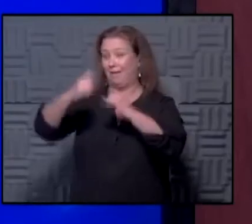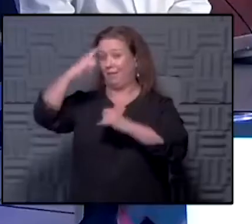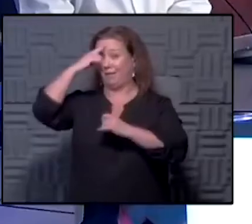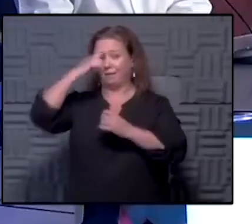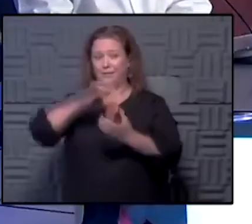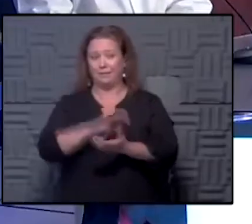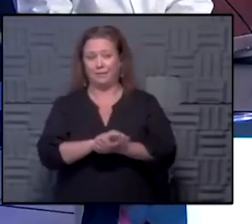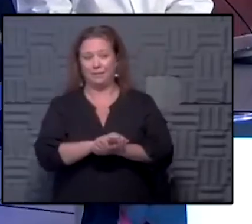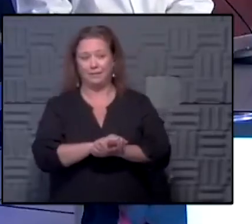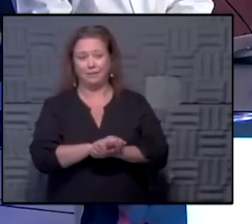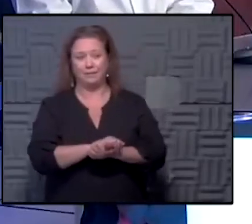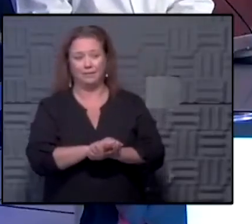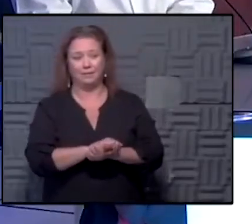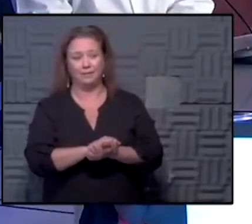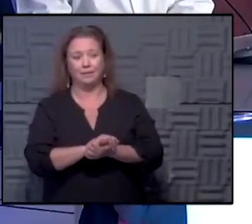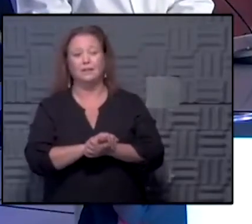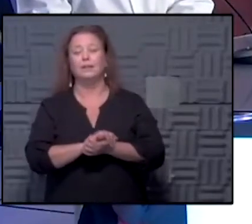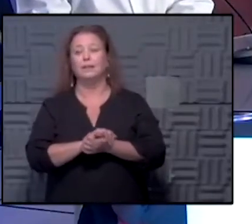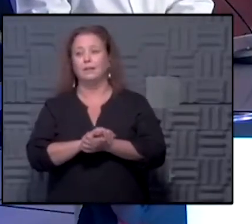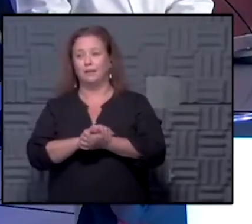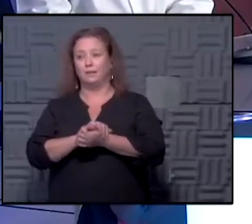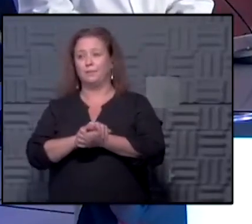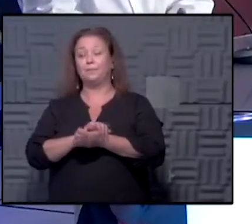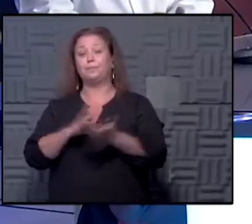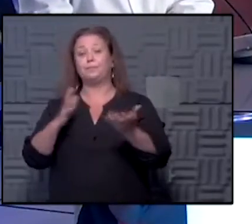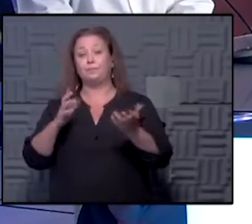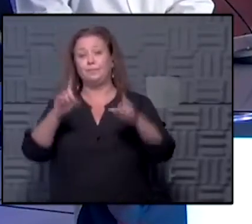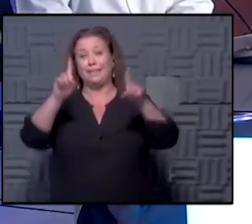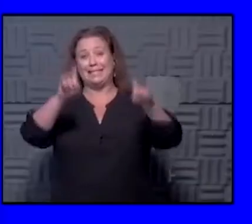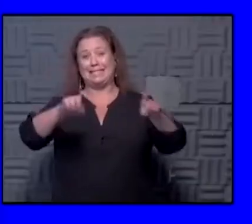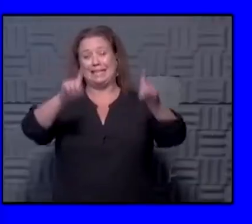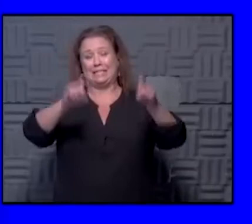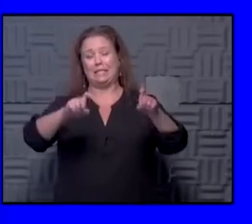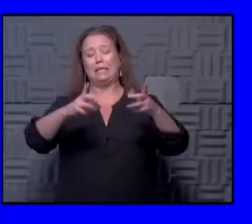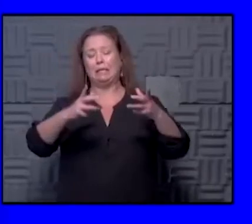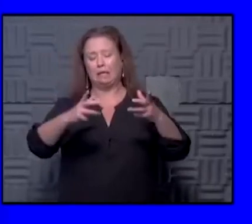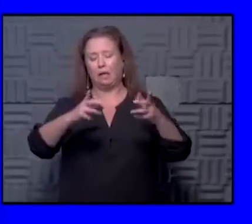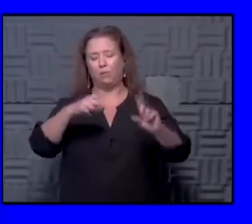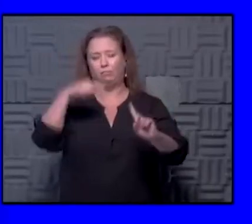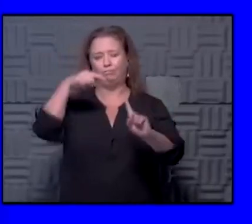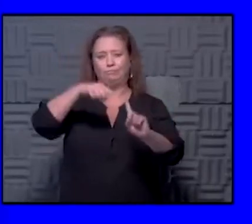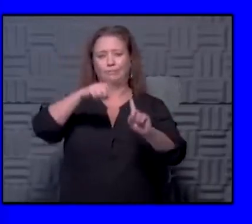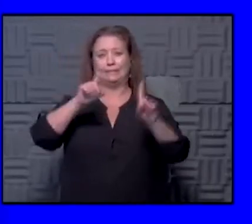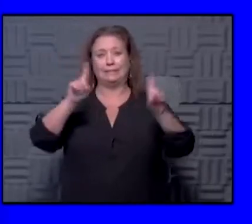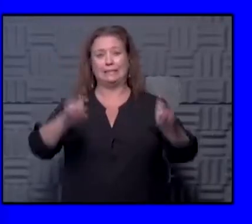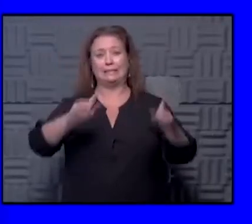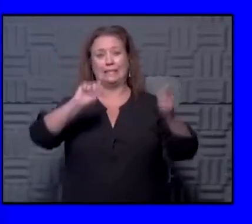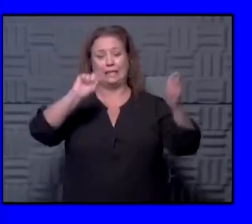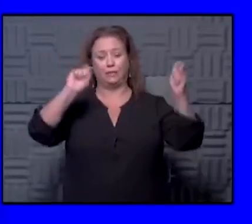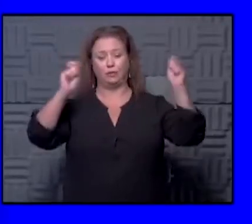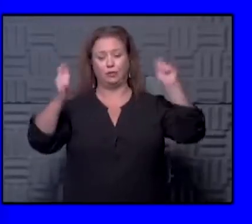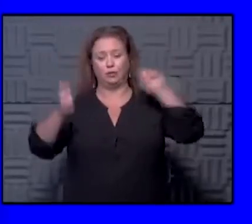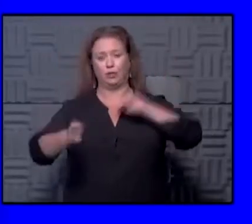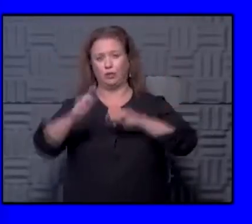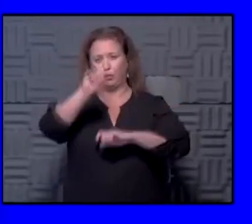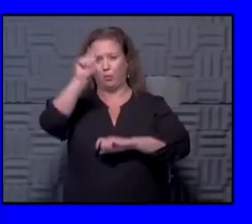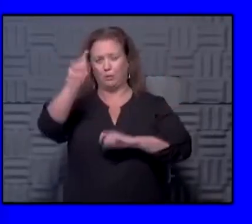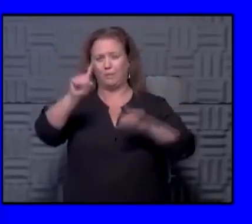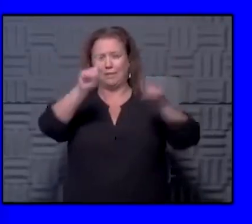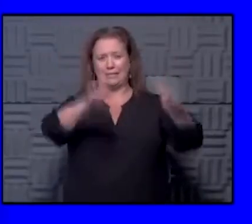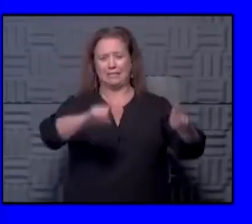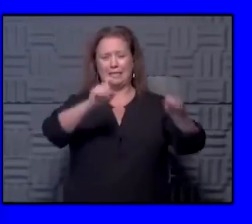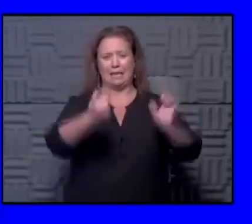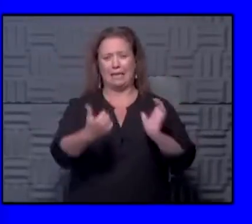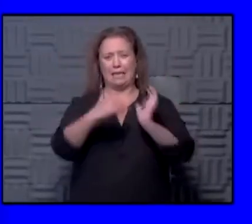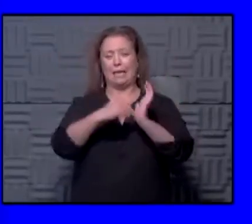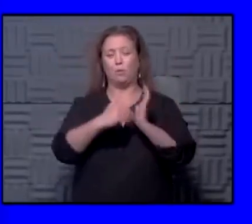So a lot of points. So first of all, about the testing. Our testing has changed. There was a question about that. We would certainly,